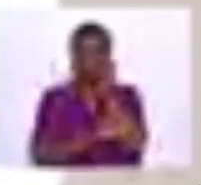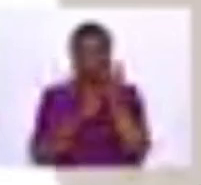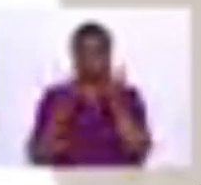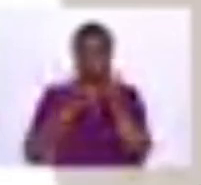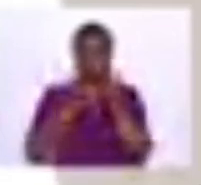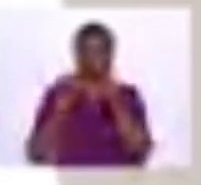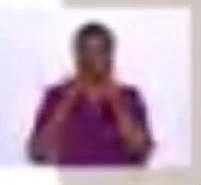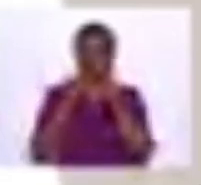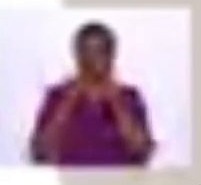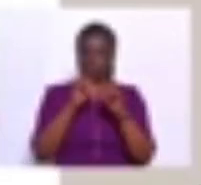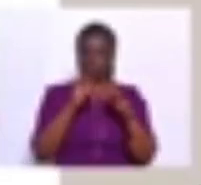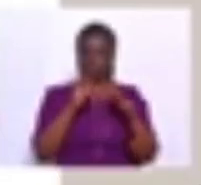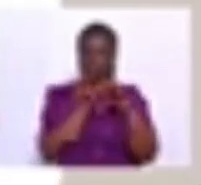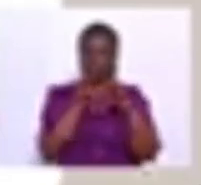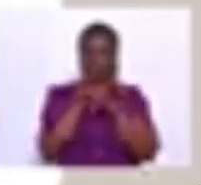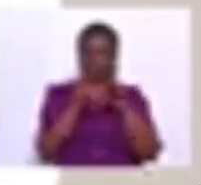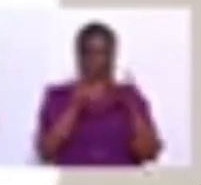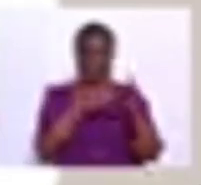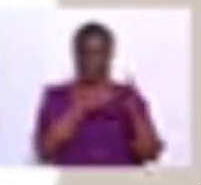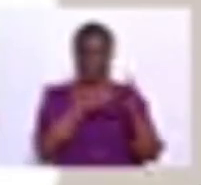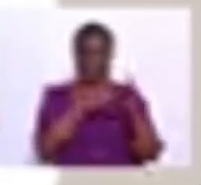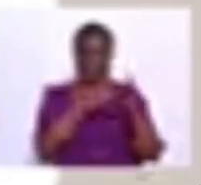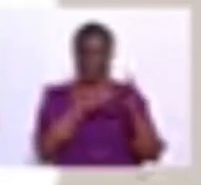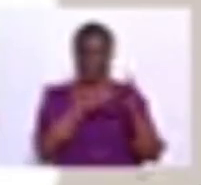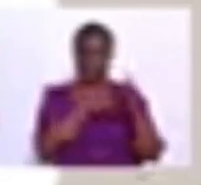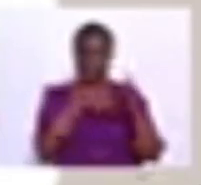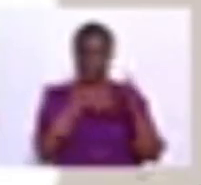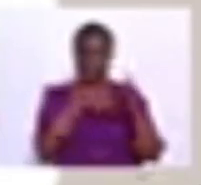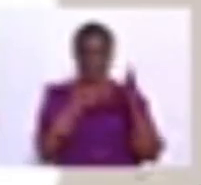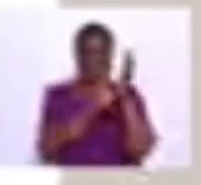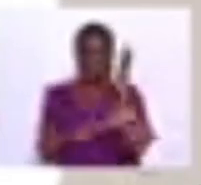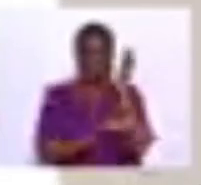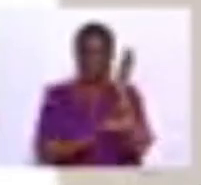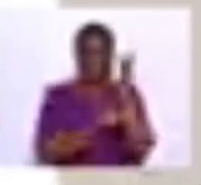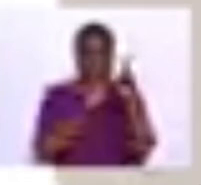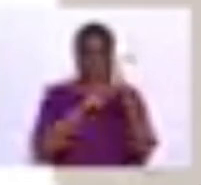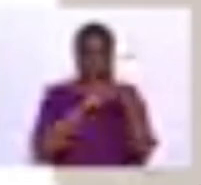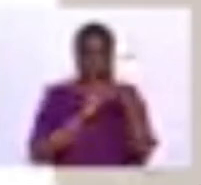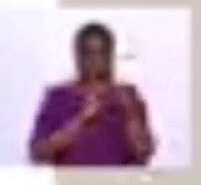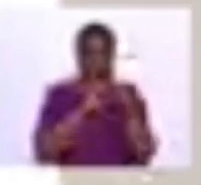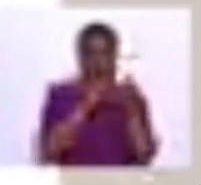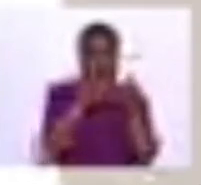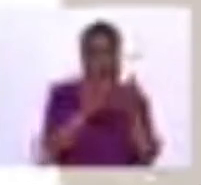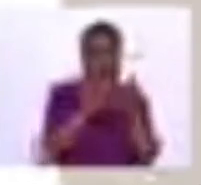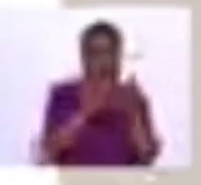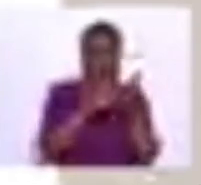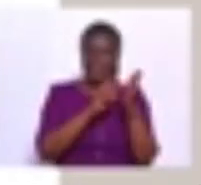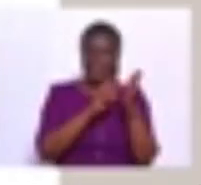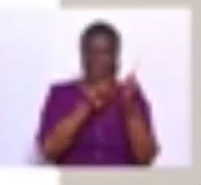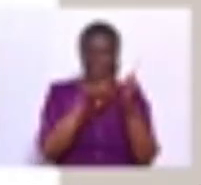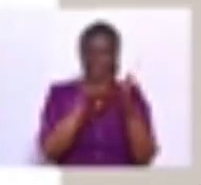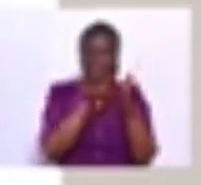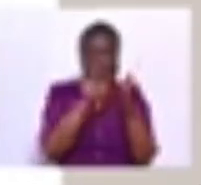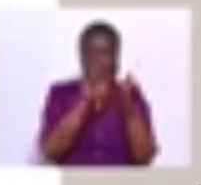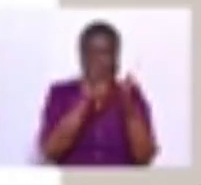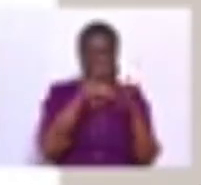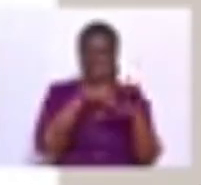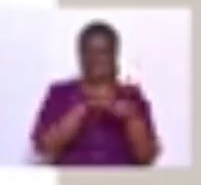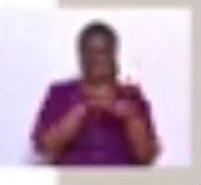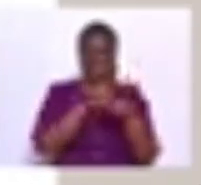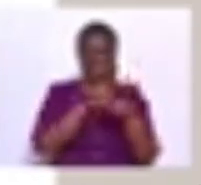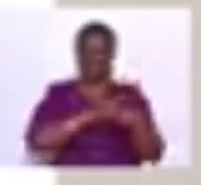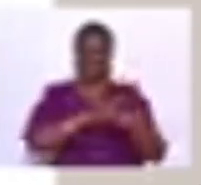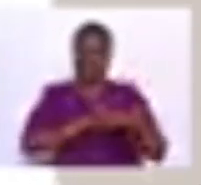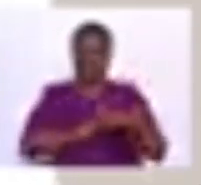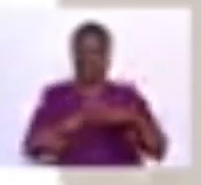to these wealthy countries, not realizing that when you get there, your rate of breast cancer goes straight up. That's right, it doesn't matter, it's